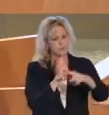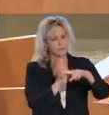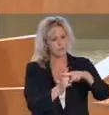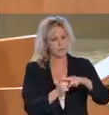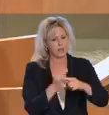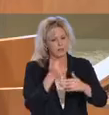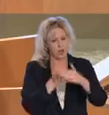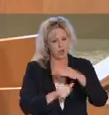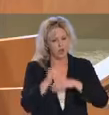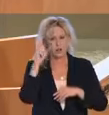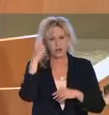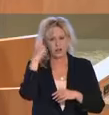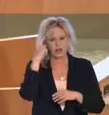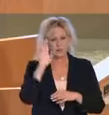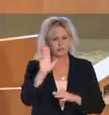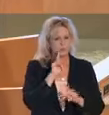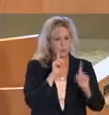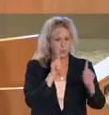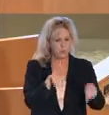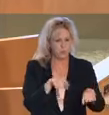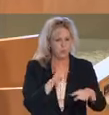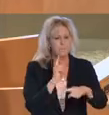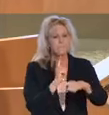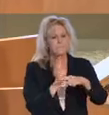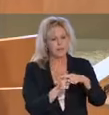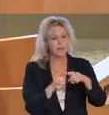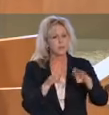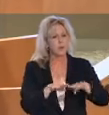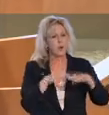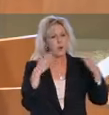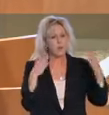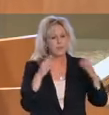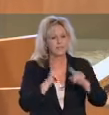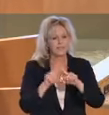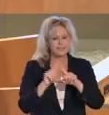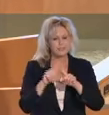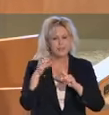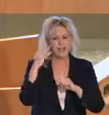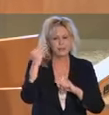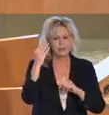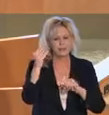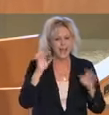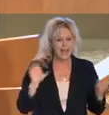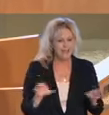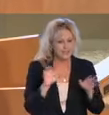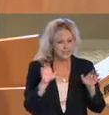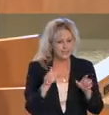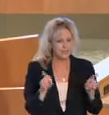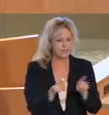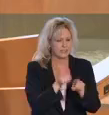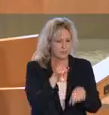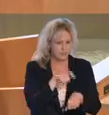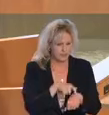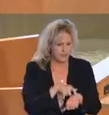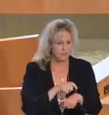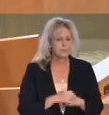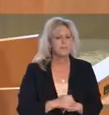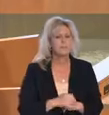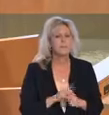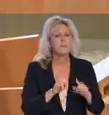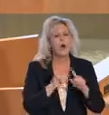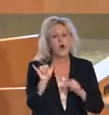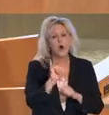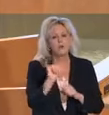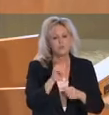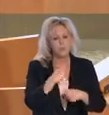order. We also opened up different outdoor activities you could do at the same time, but also